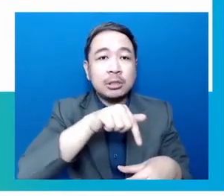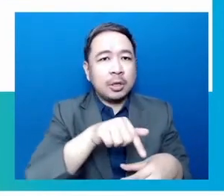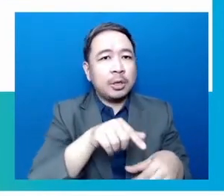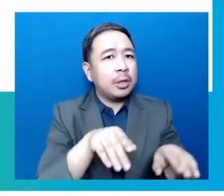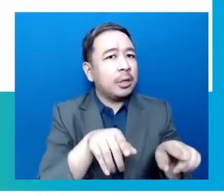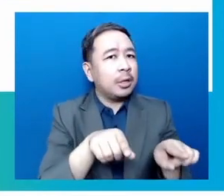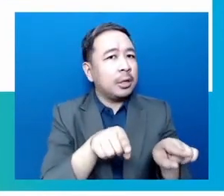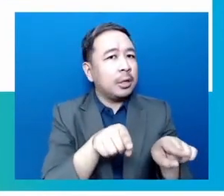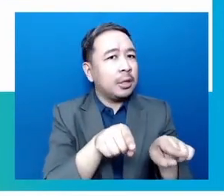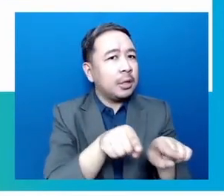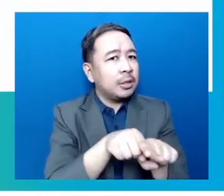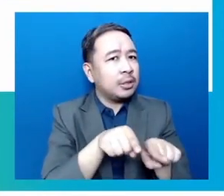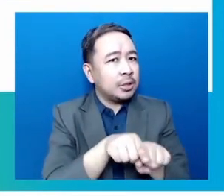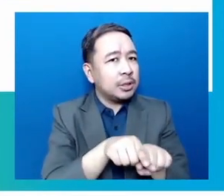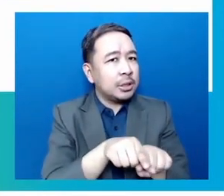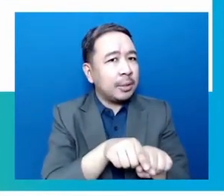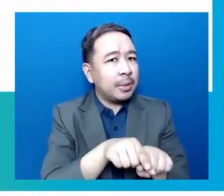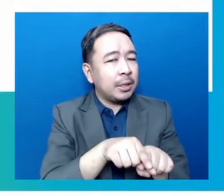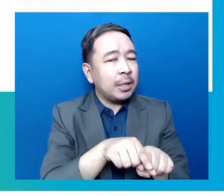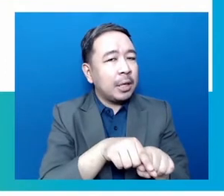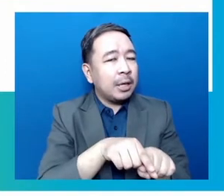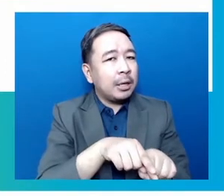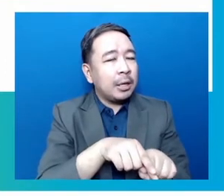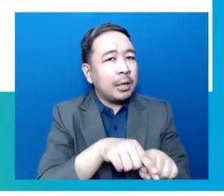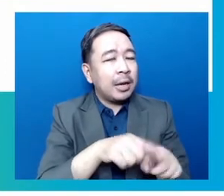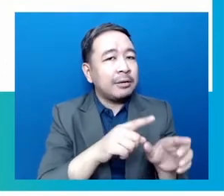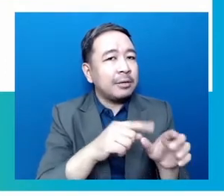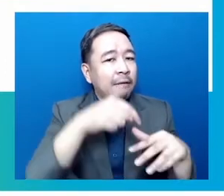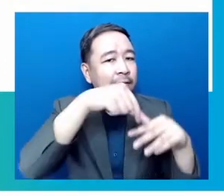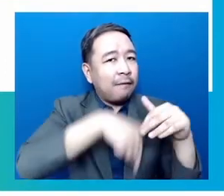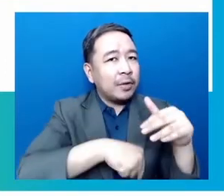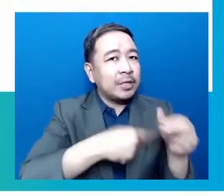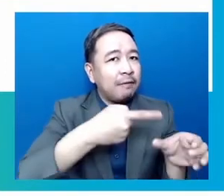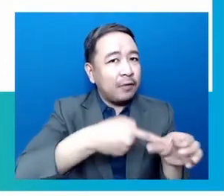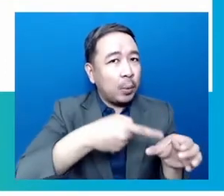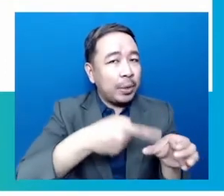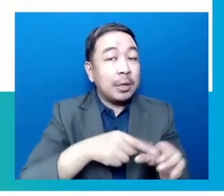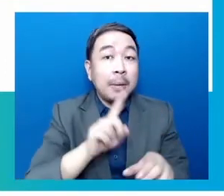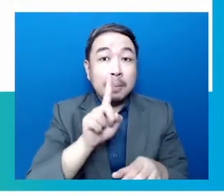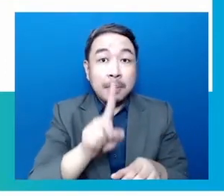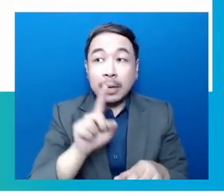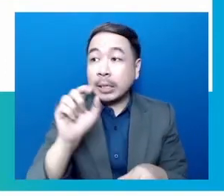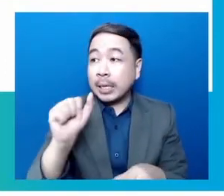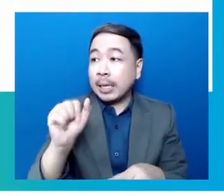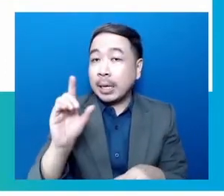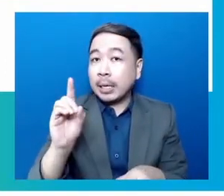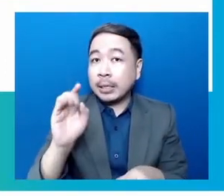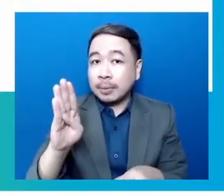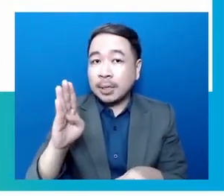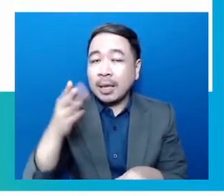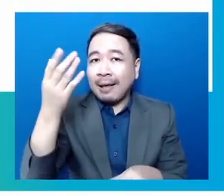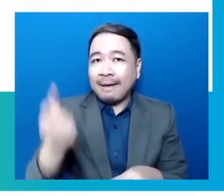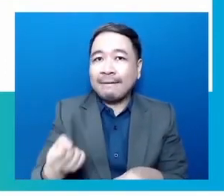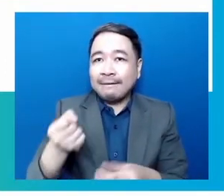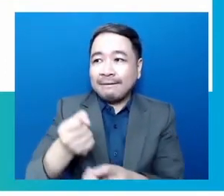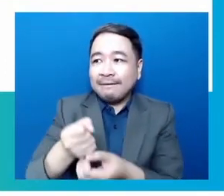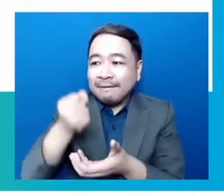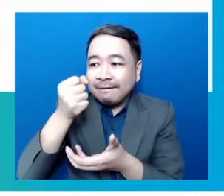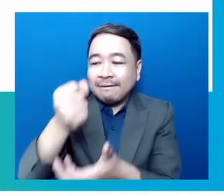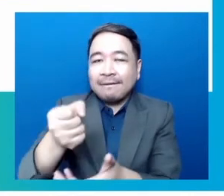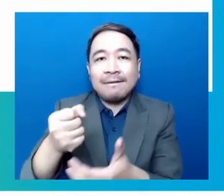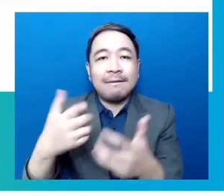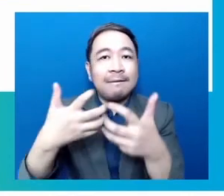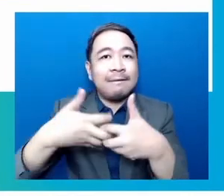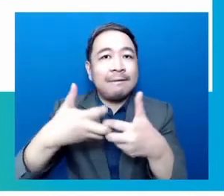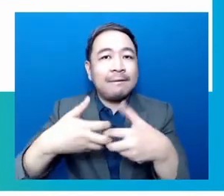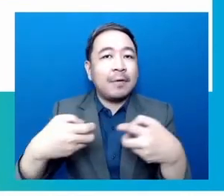which has same emission like domestic fossil gas. And ADB has also invested in transmission and distribution lines, which